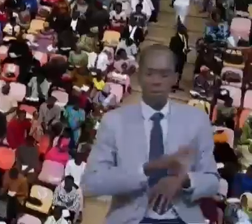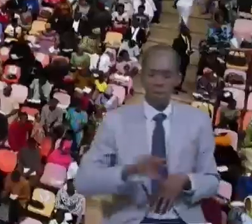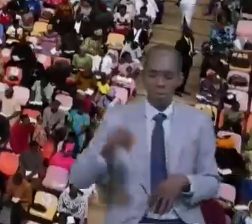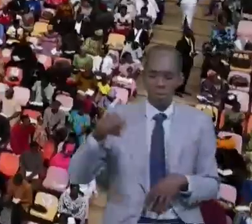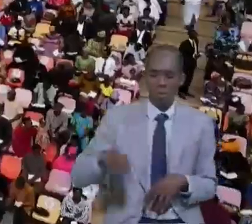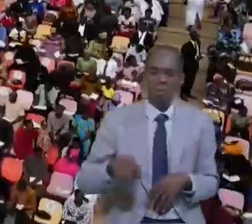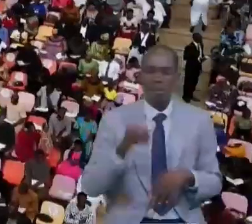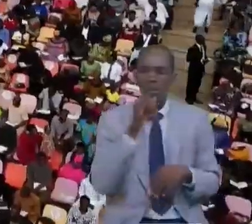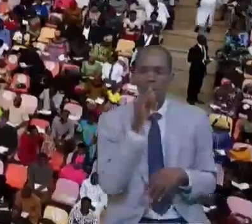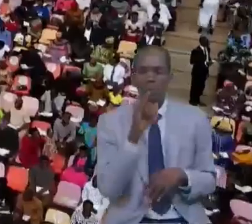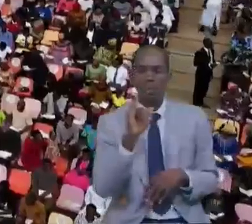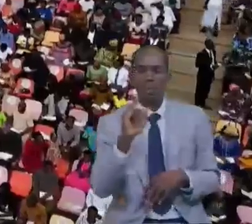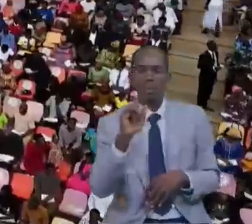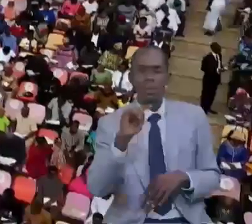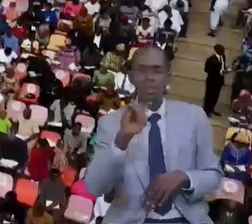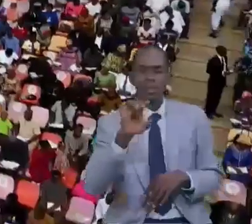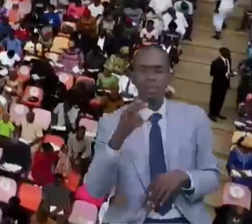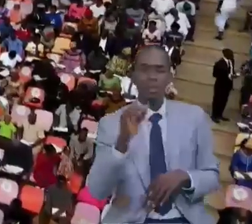Carnal.